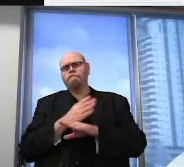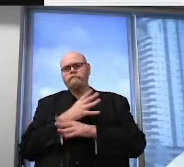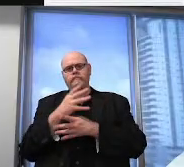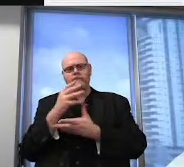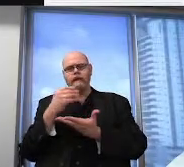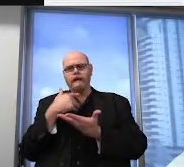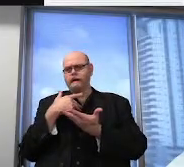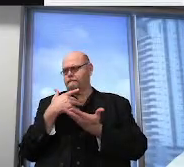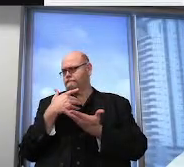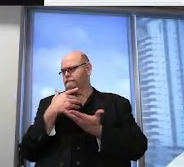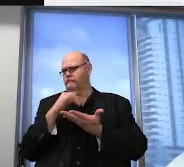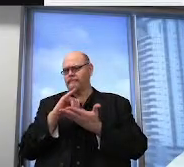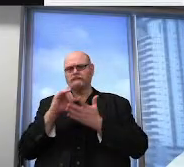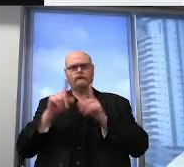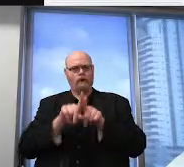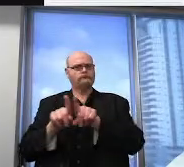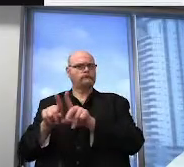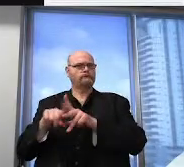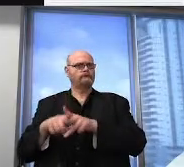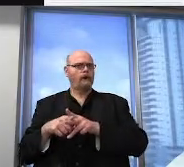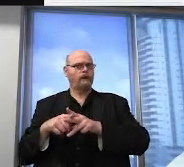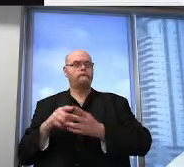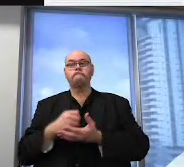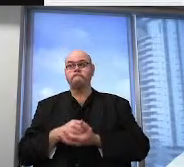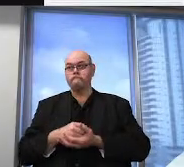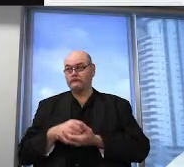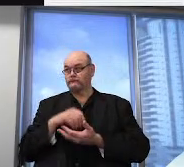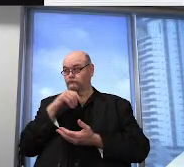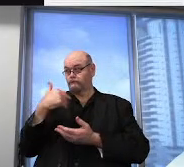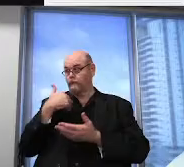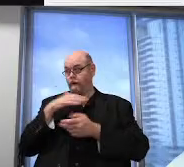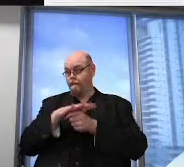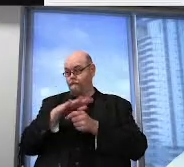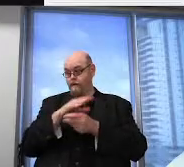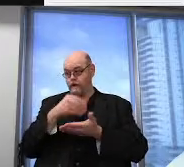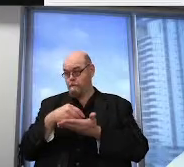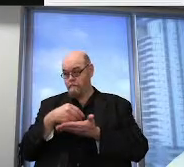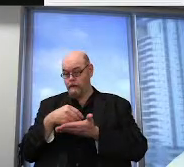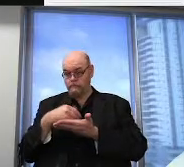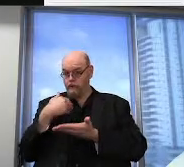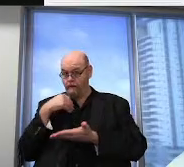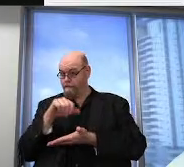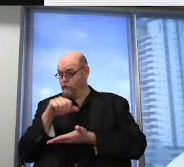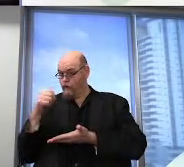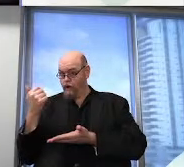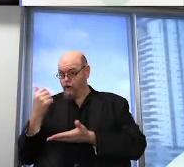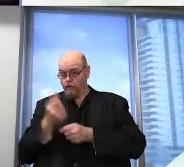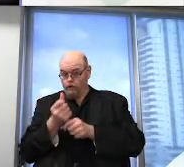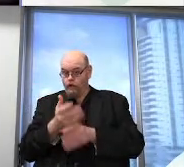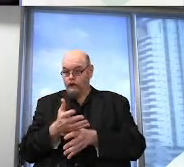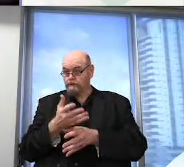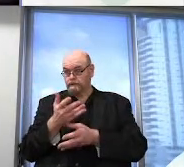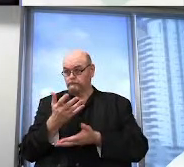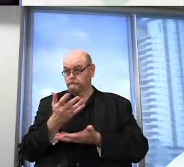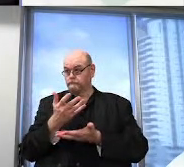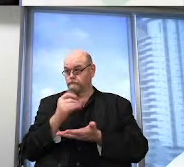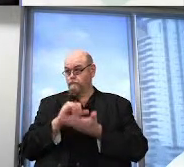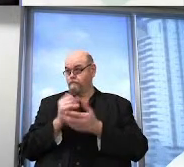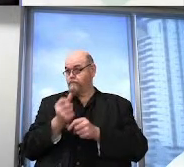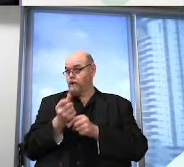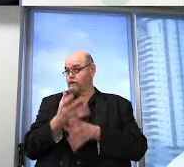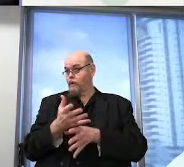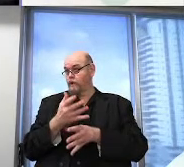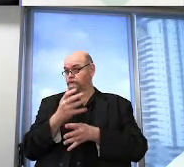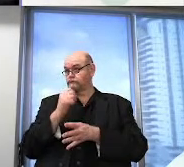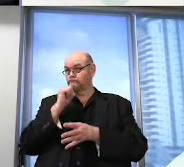that has also been started. Other than not having enough money, are there other causes that